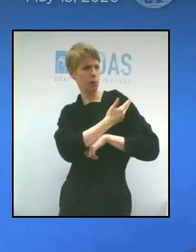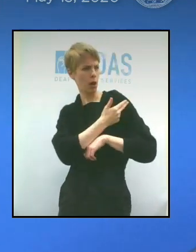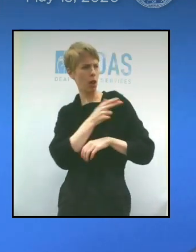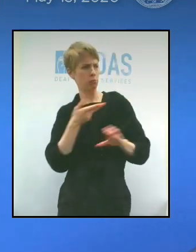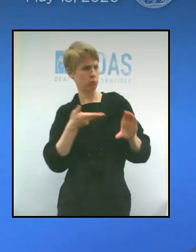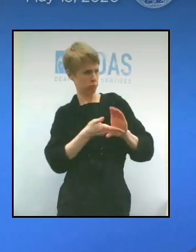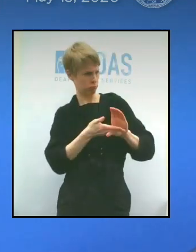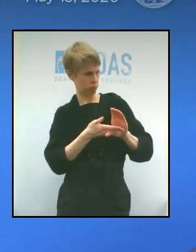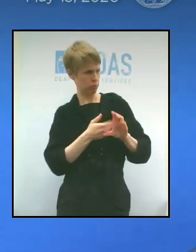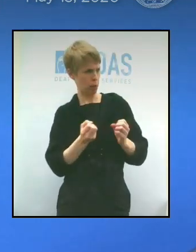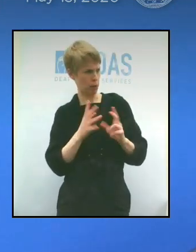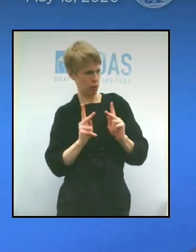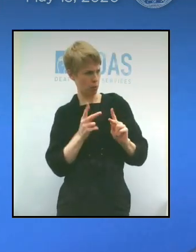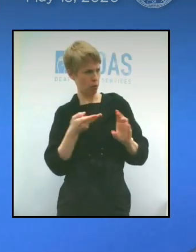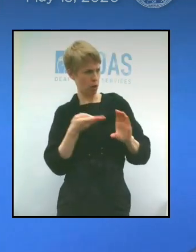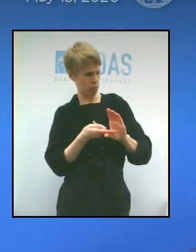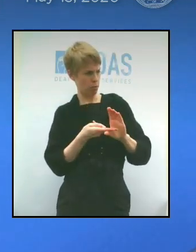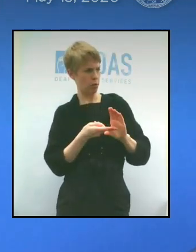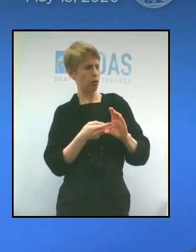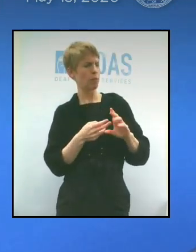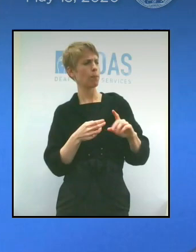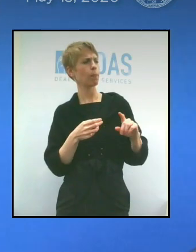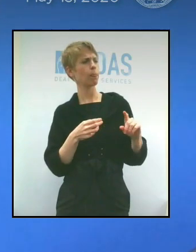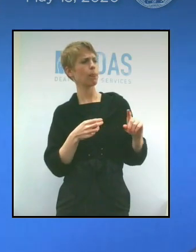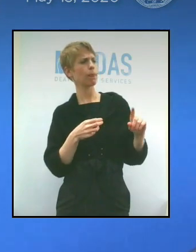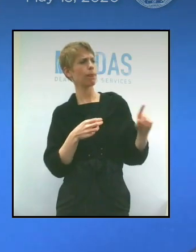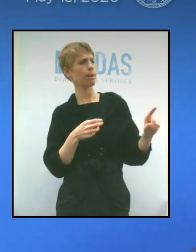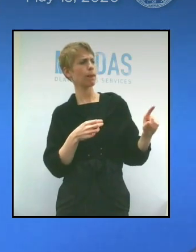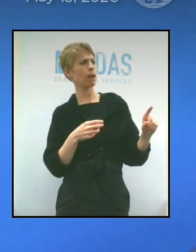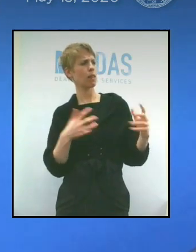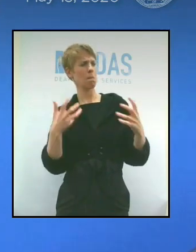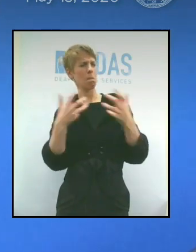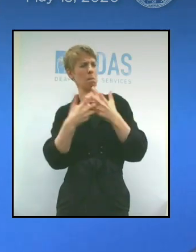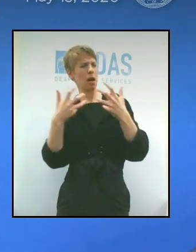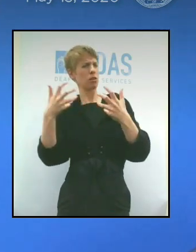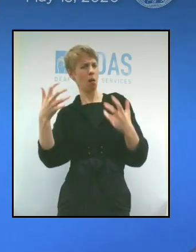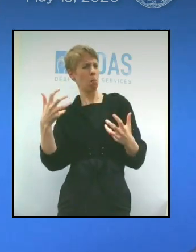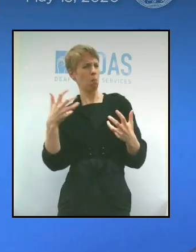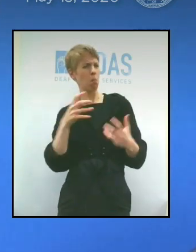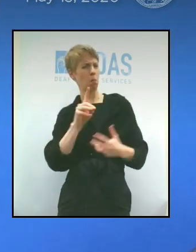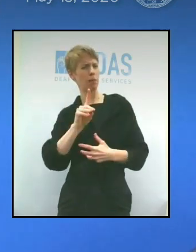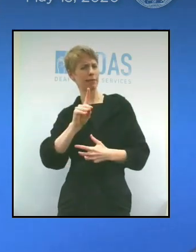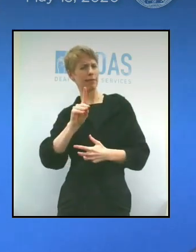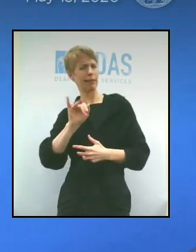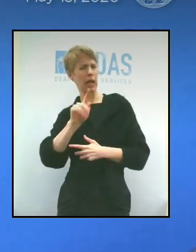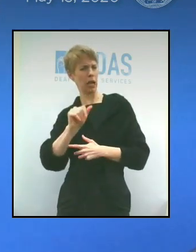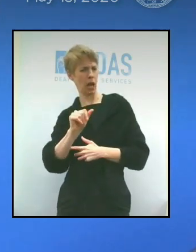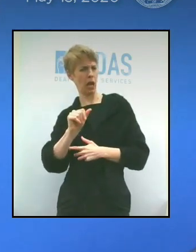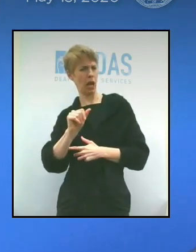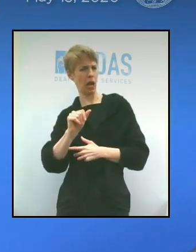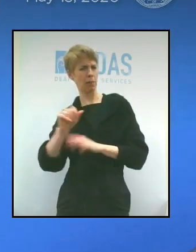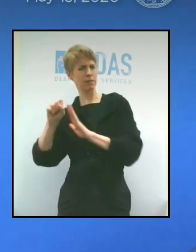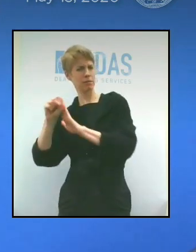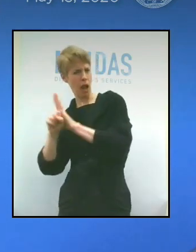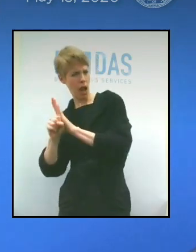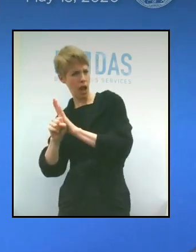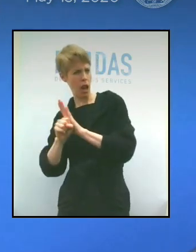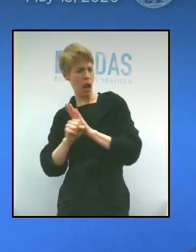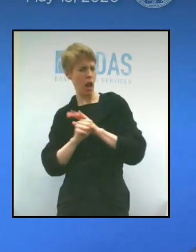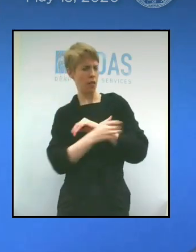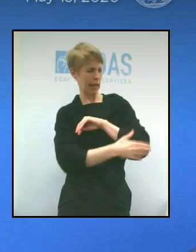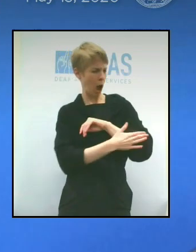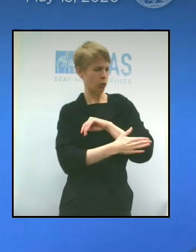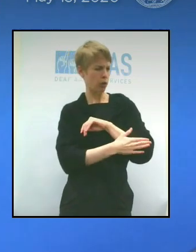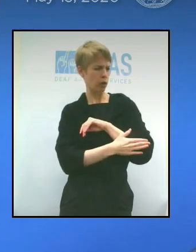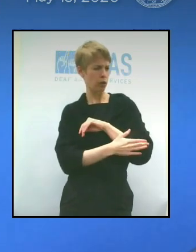and death data that you guys have released just doesn't match up to any of the data that the state has